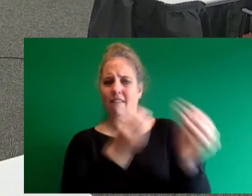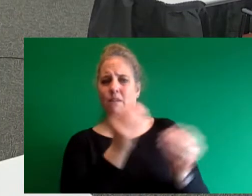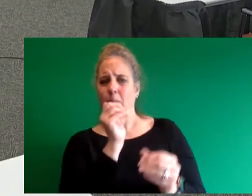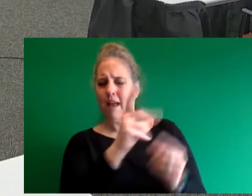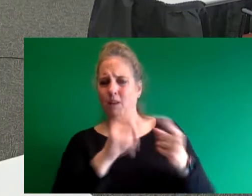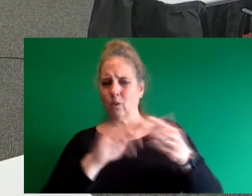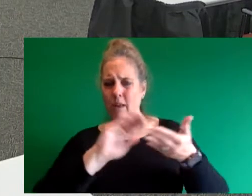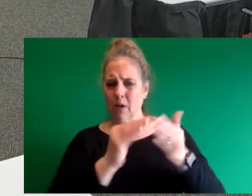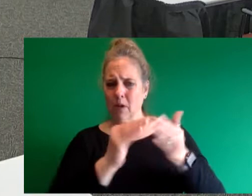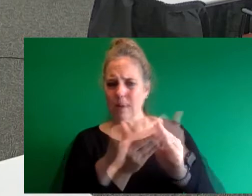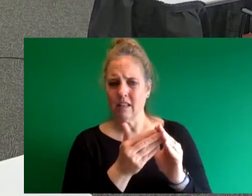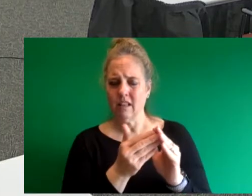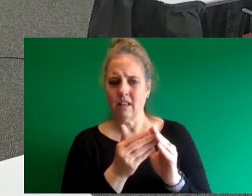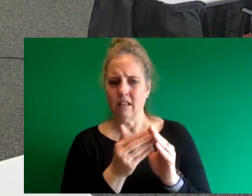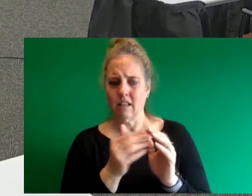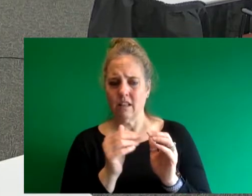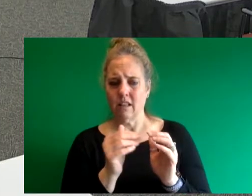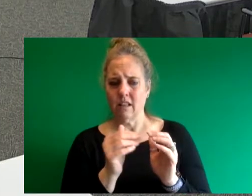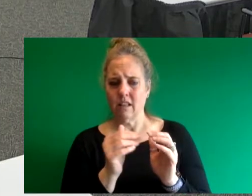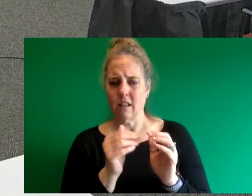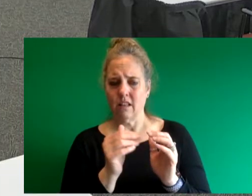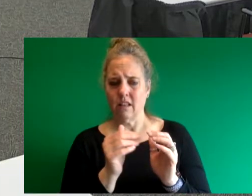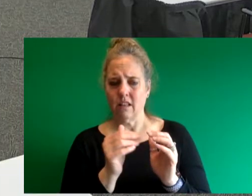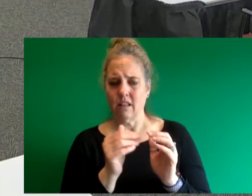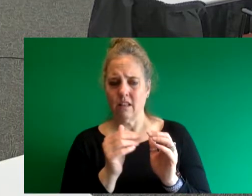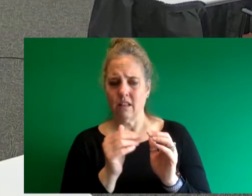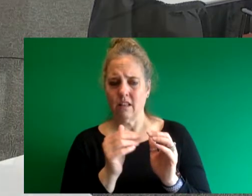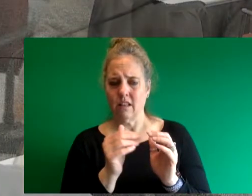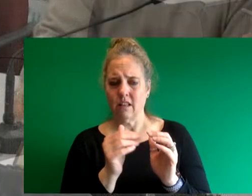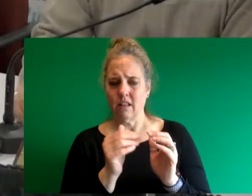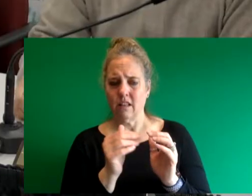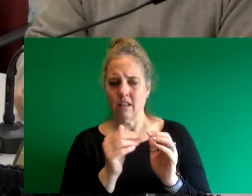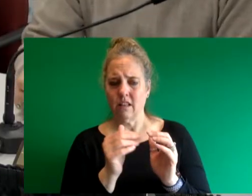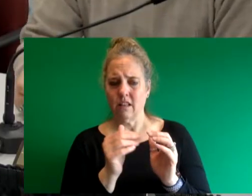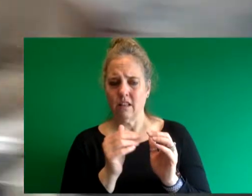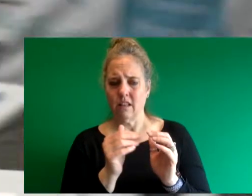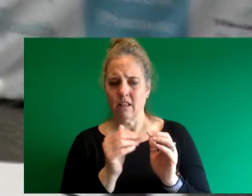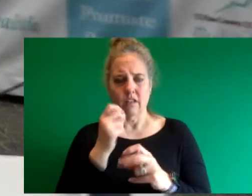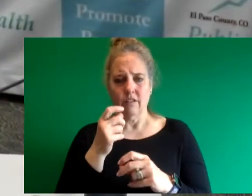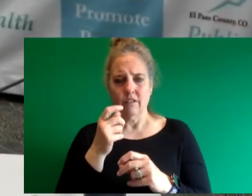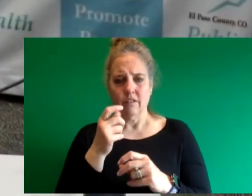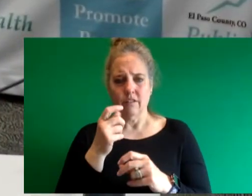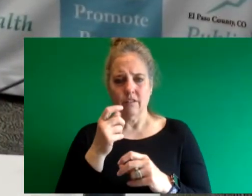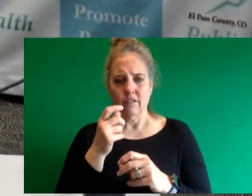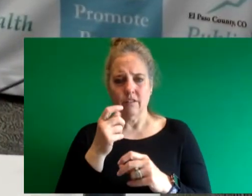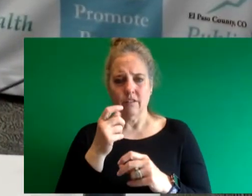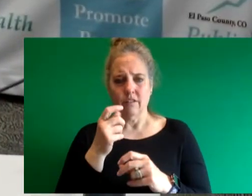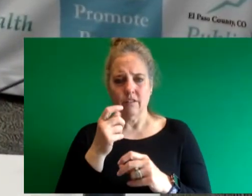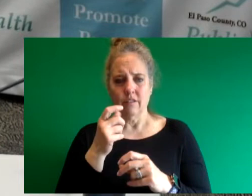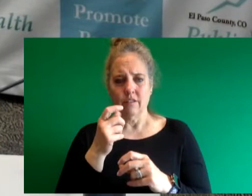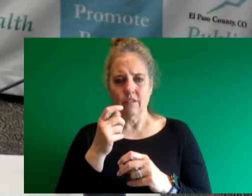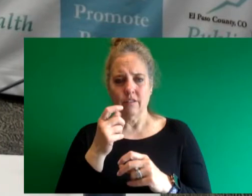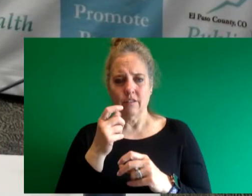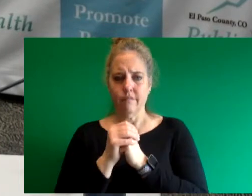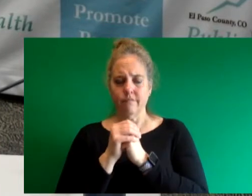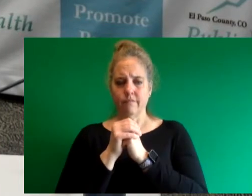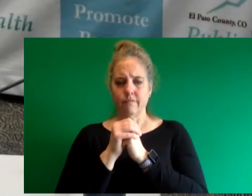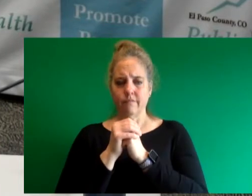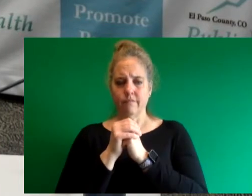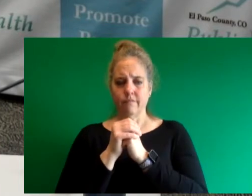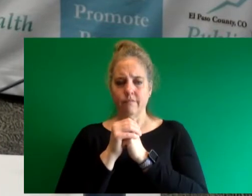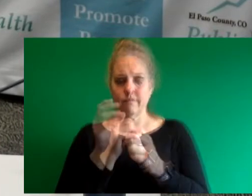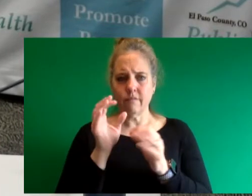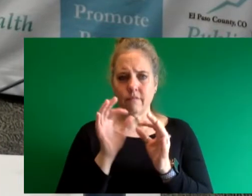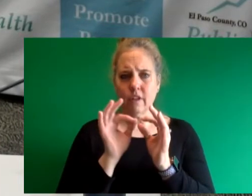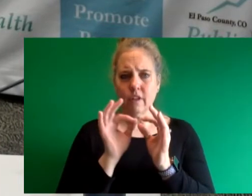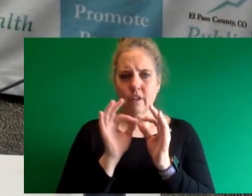I know you will find your experience really rewarding as testimony of Kari Gilroy, and we welcome you and